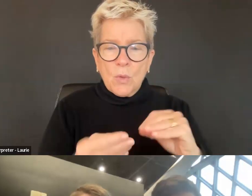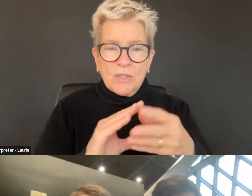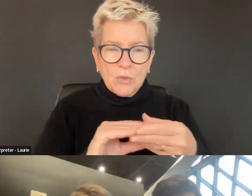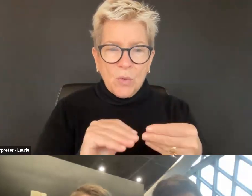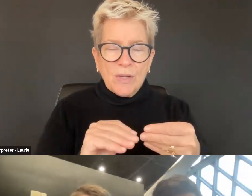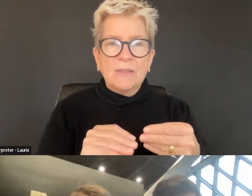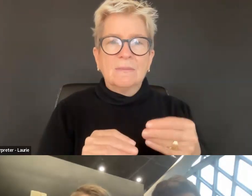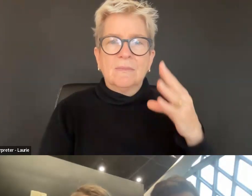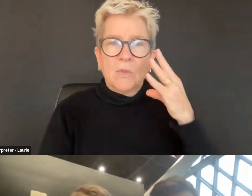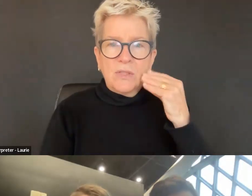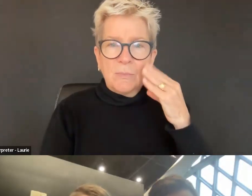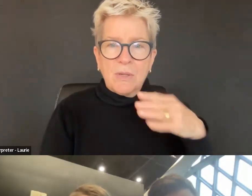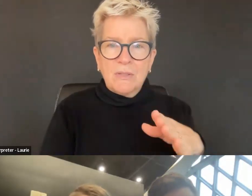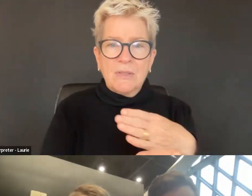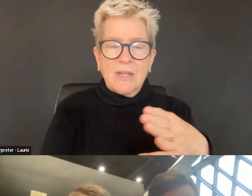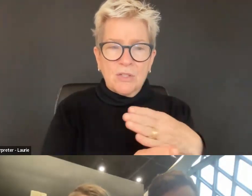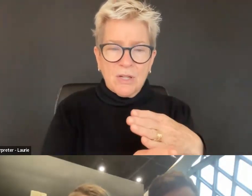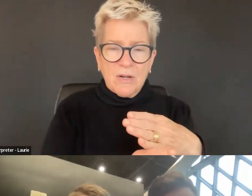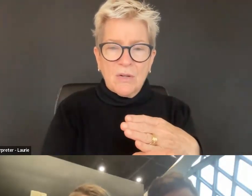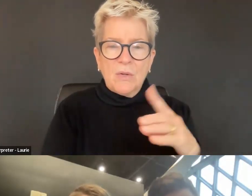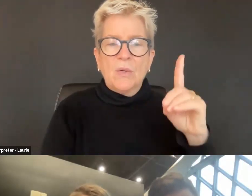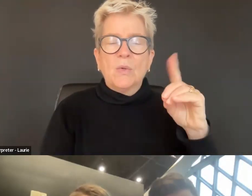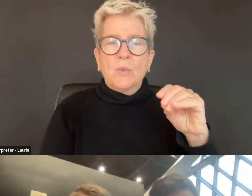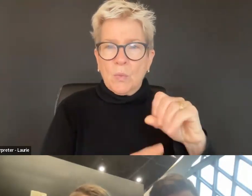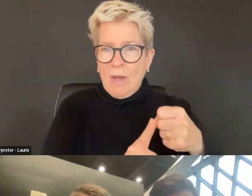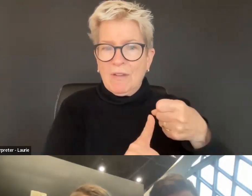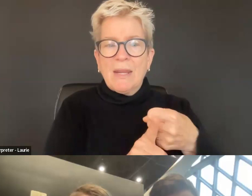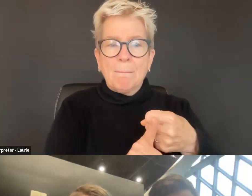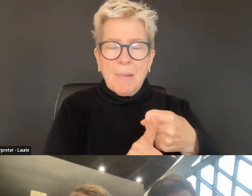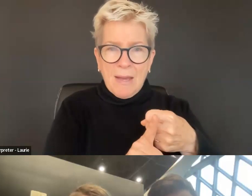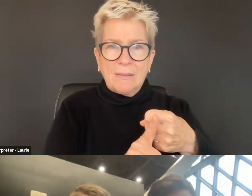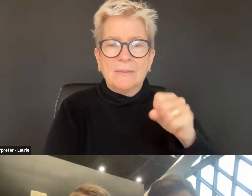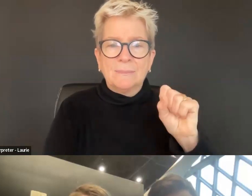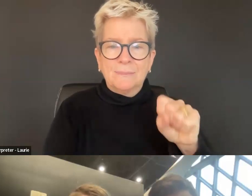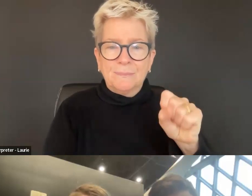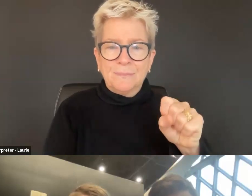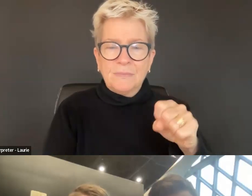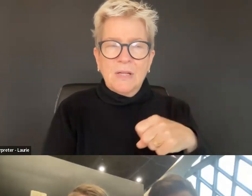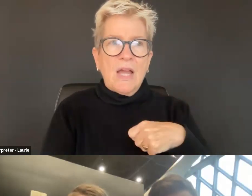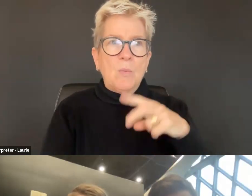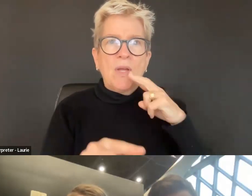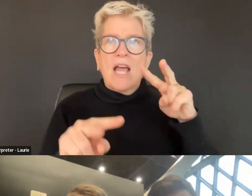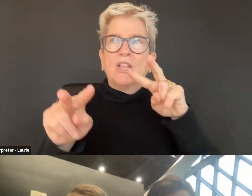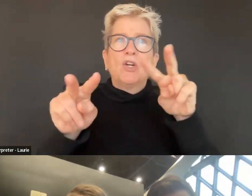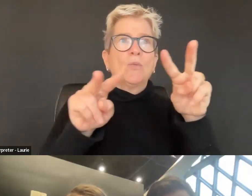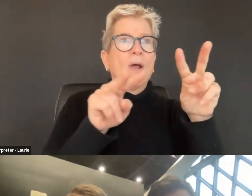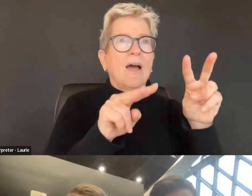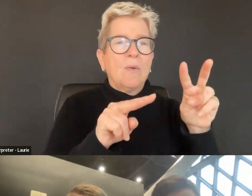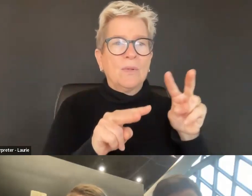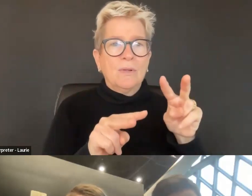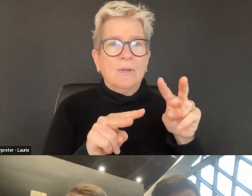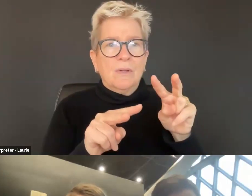share do have an impact. And when I look around the